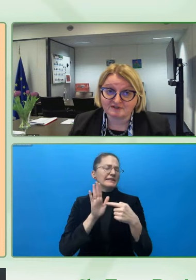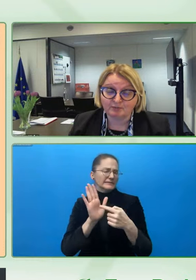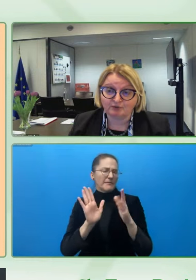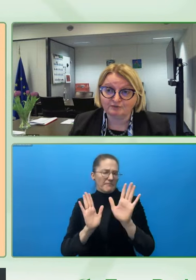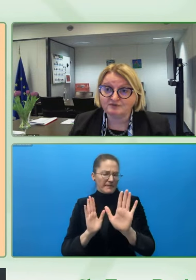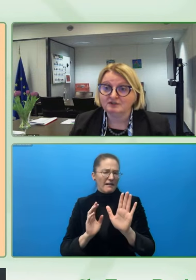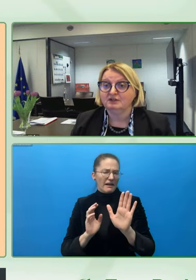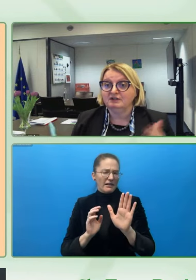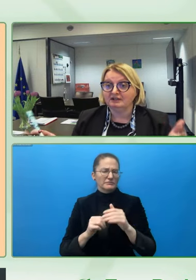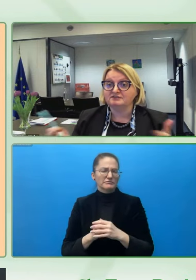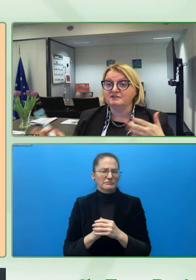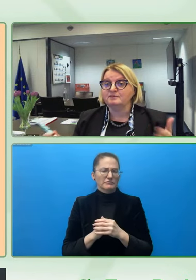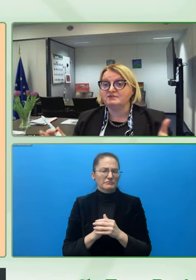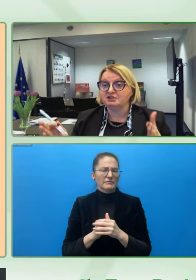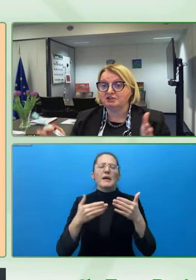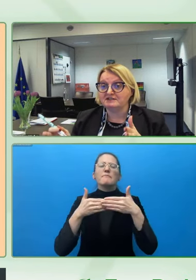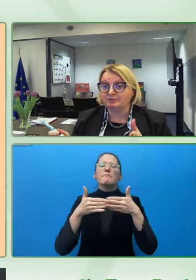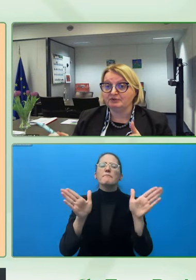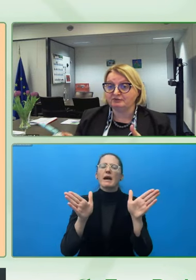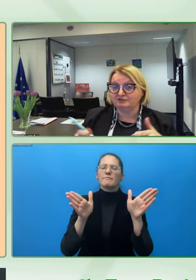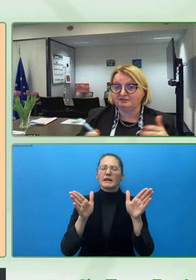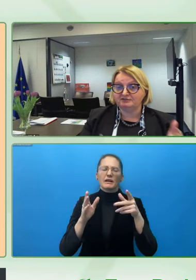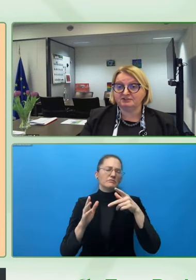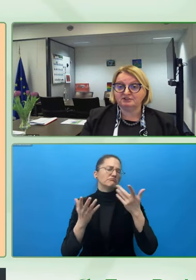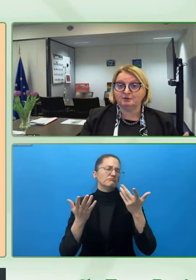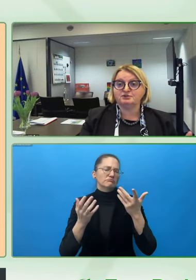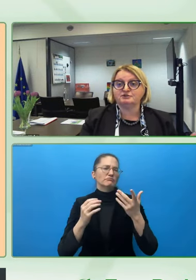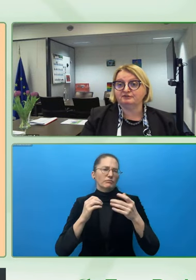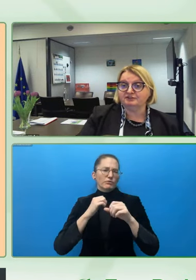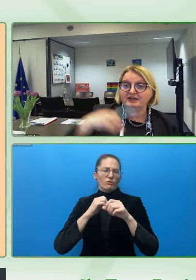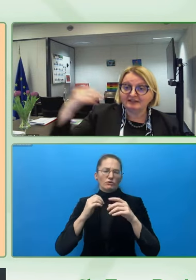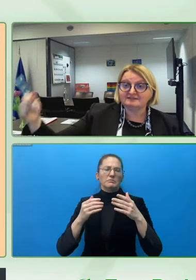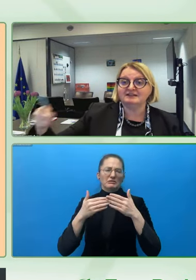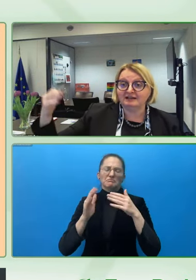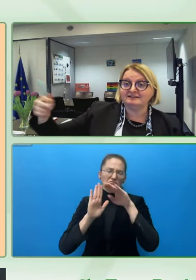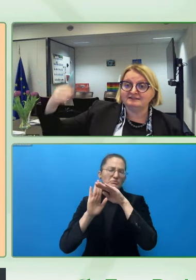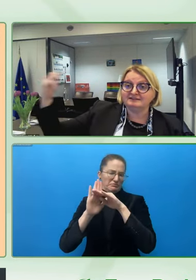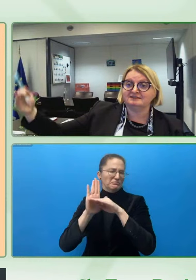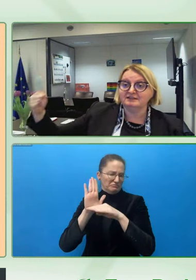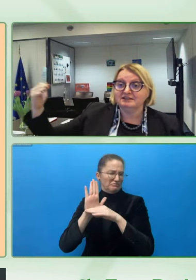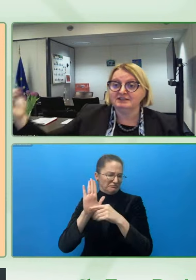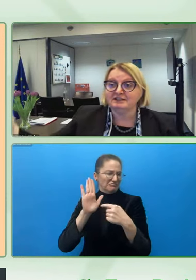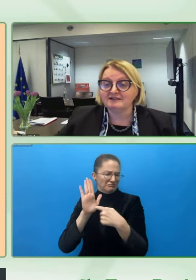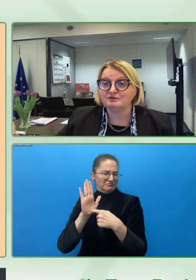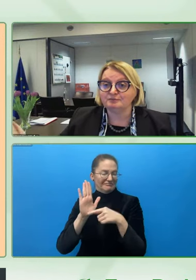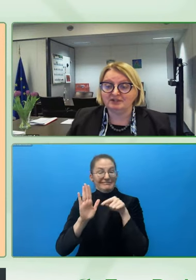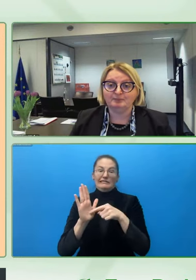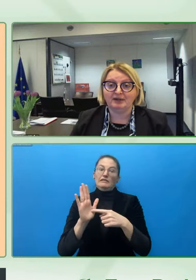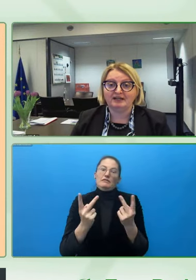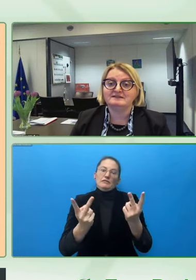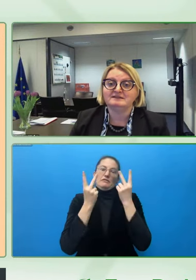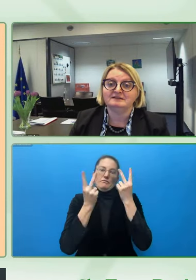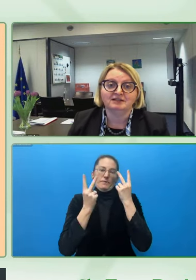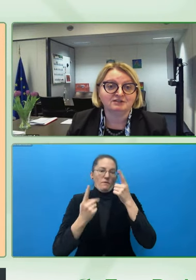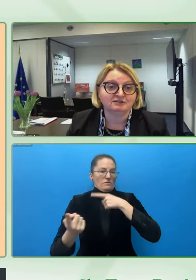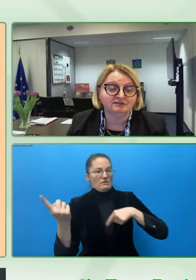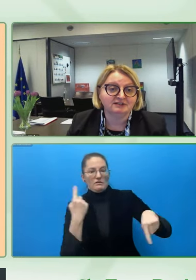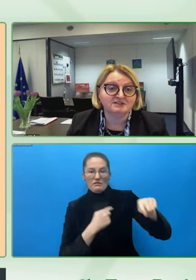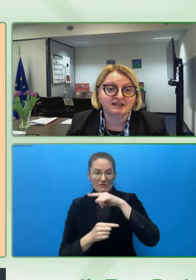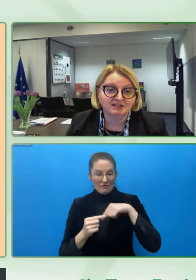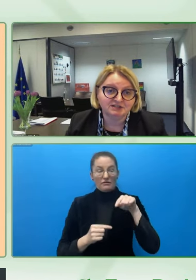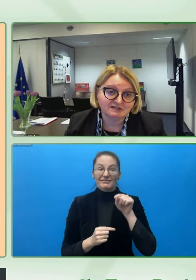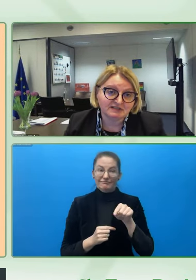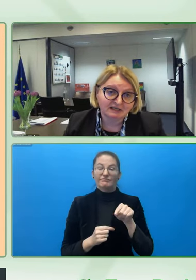to transpose, and transposition is a period after the adoption of an act until it has to be in place in the